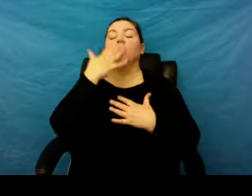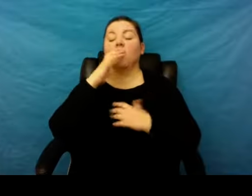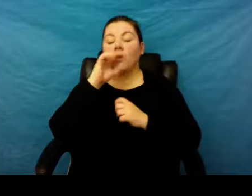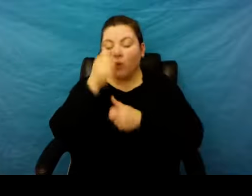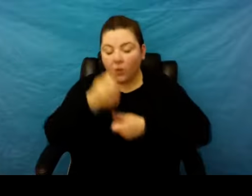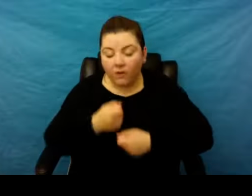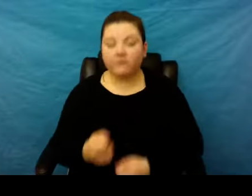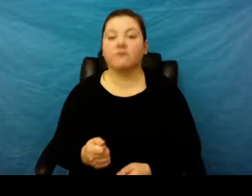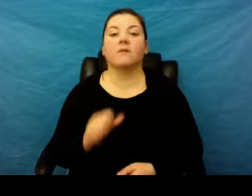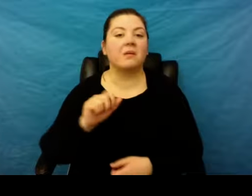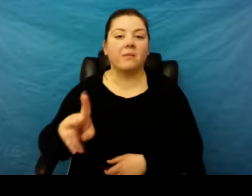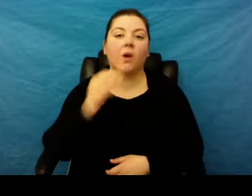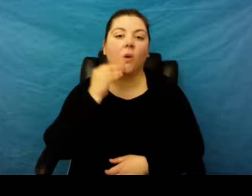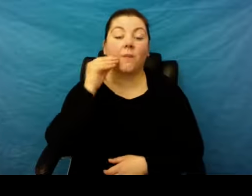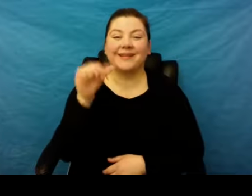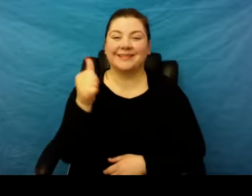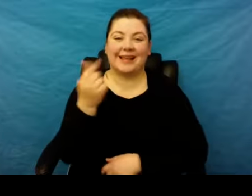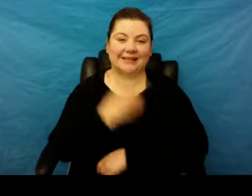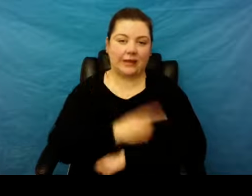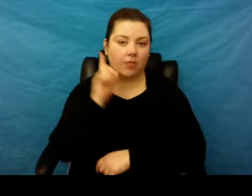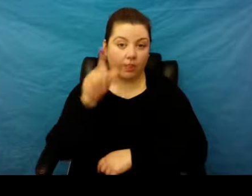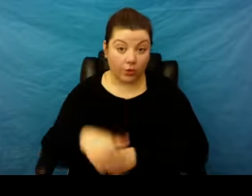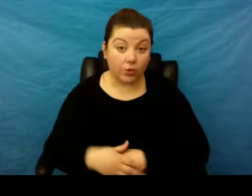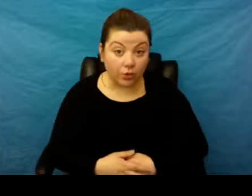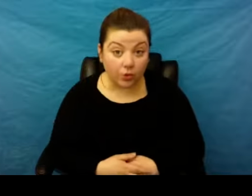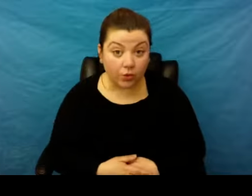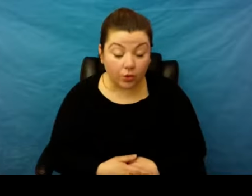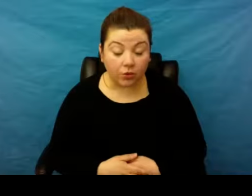mechanical ventilation, and he is safely at home. And so,